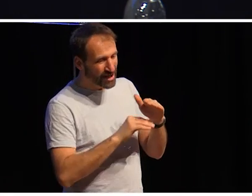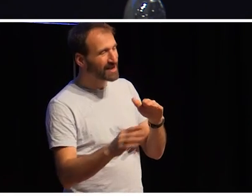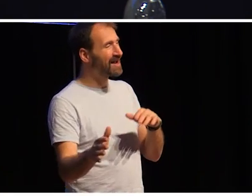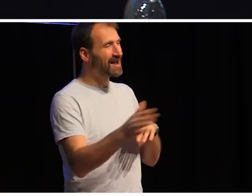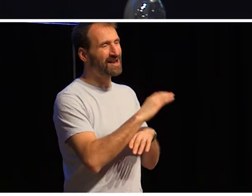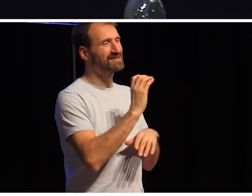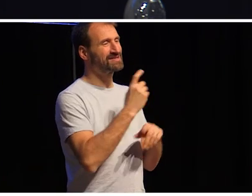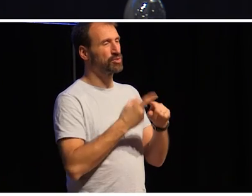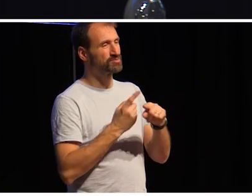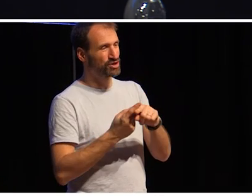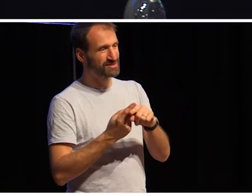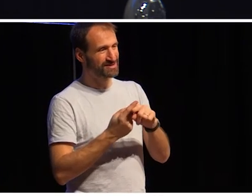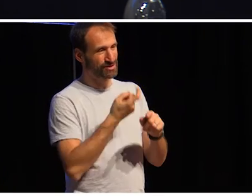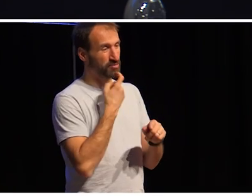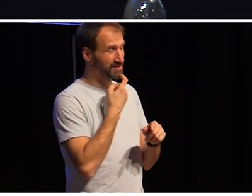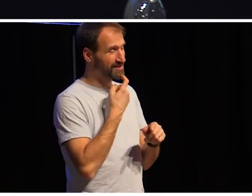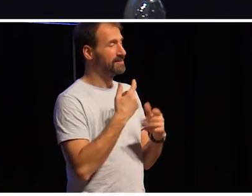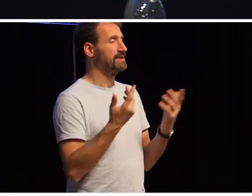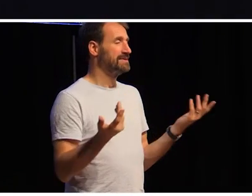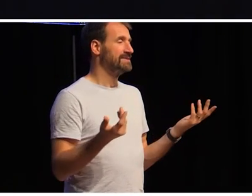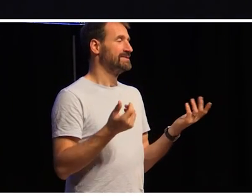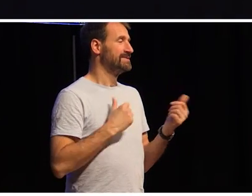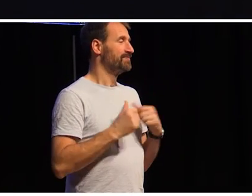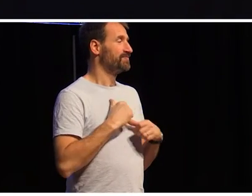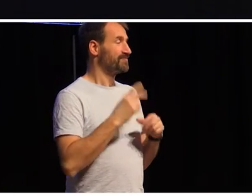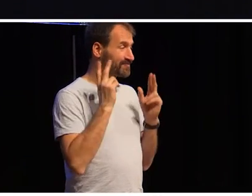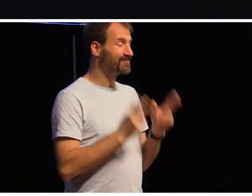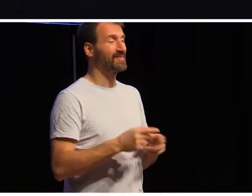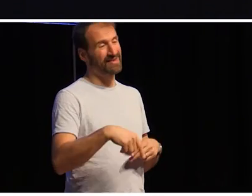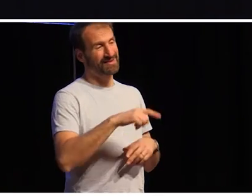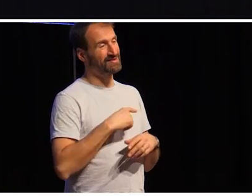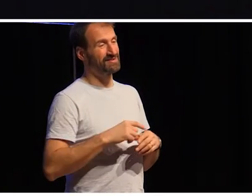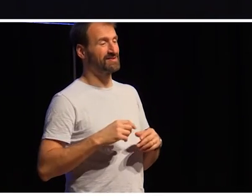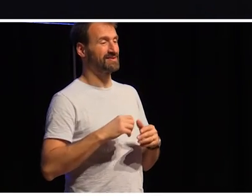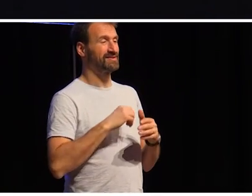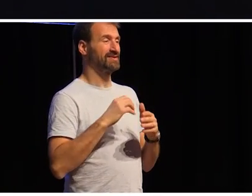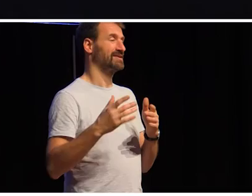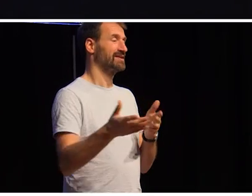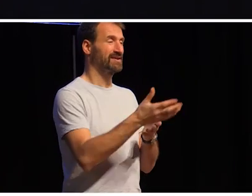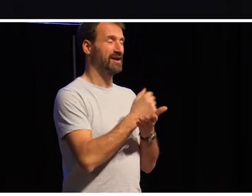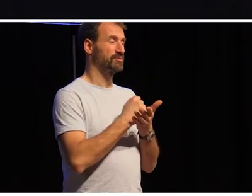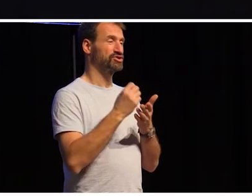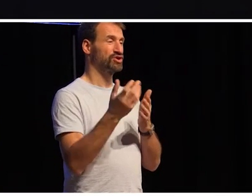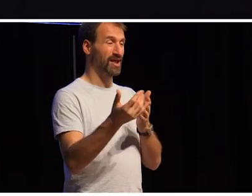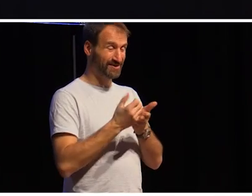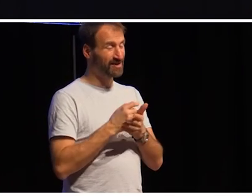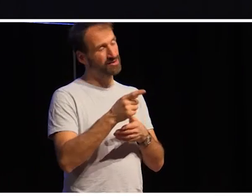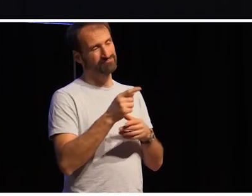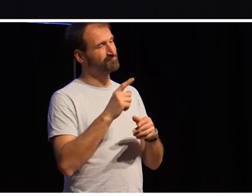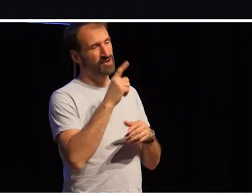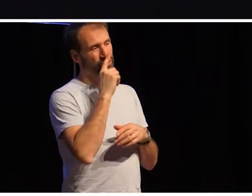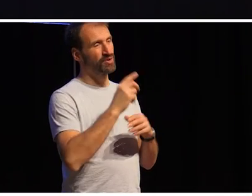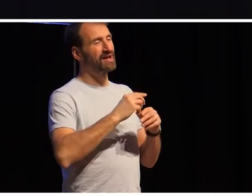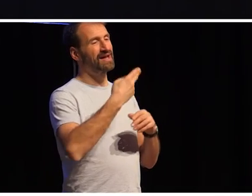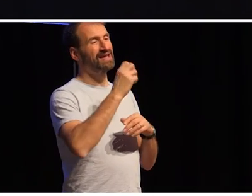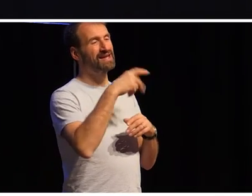just ends, the V8 engine will just clean up all the heap and not tell you about which JavaScript objects are